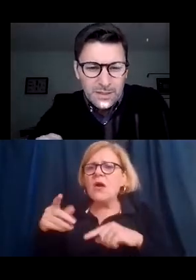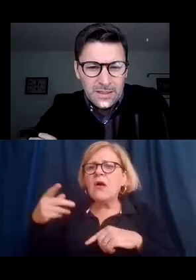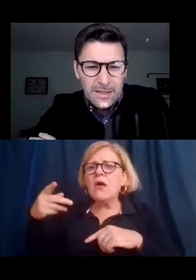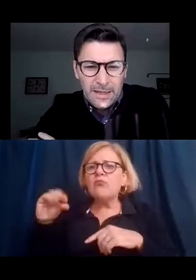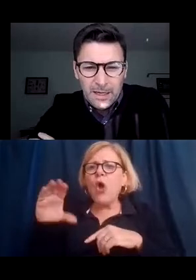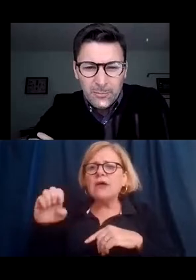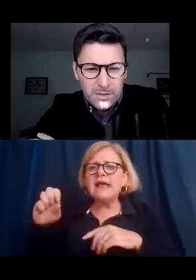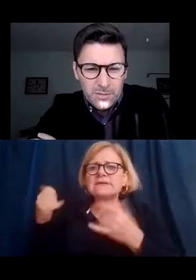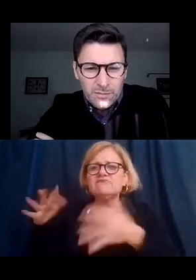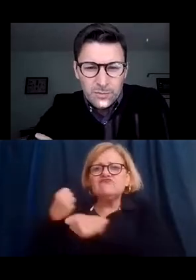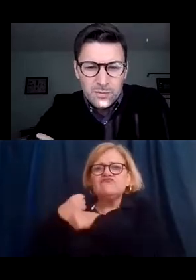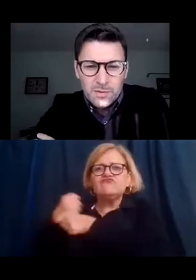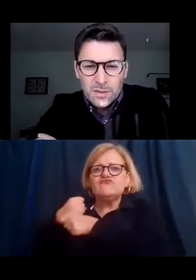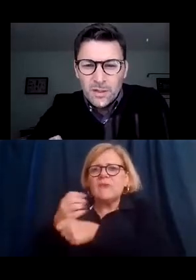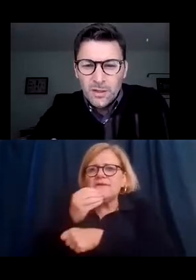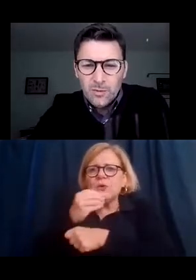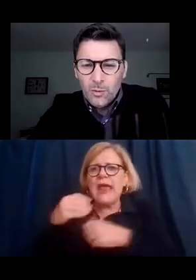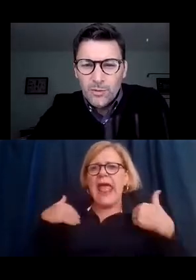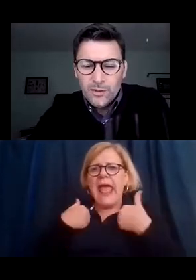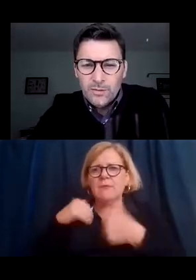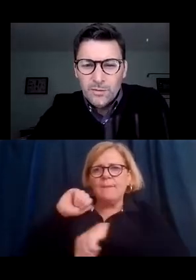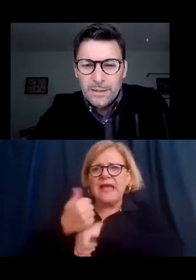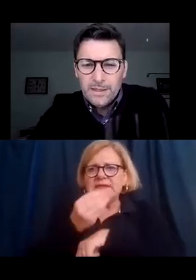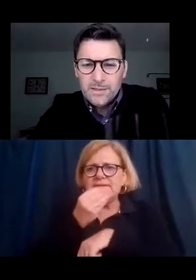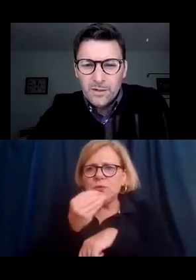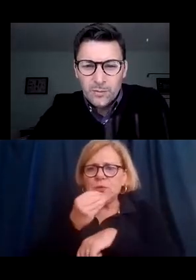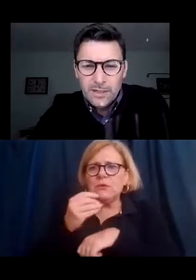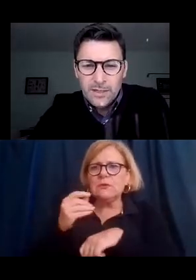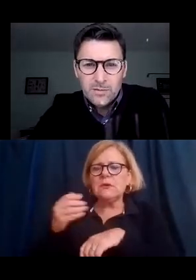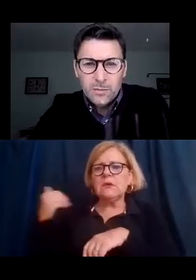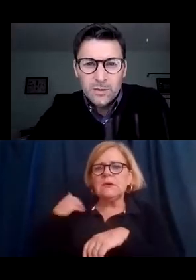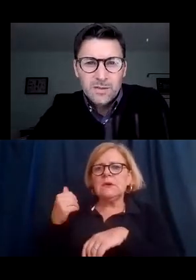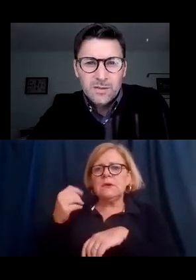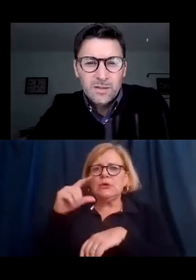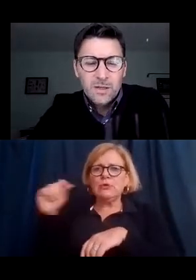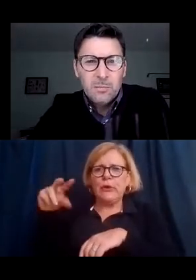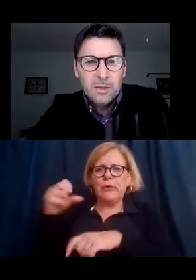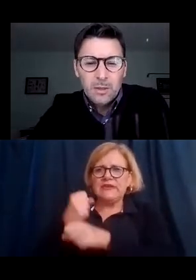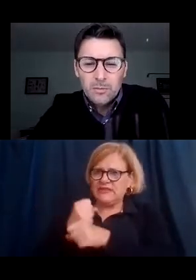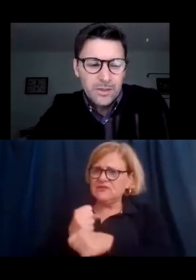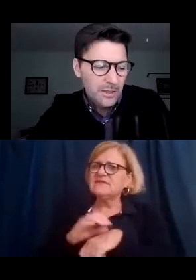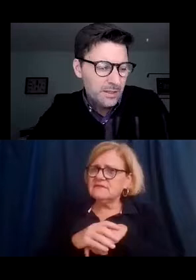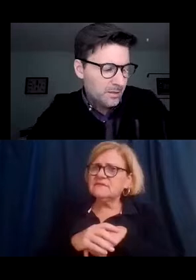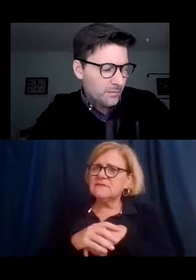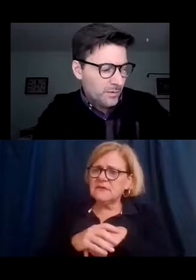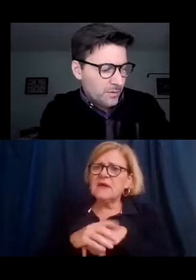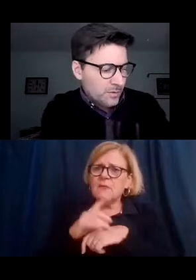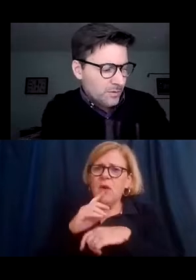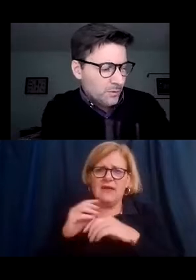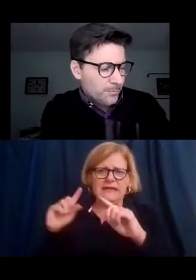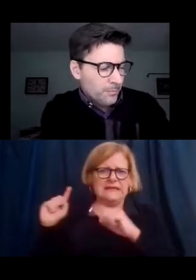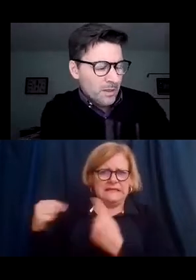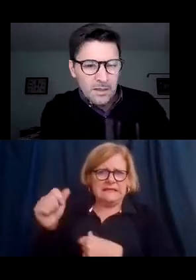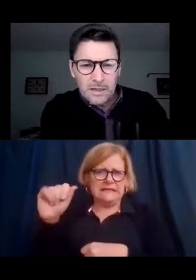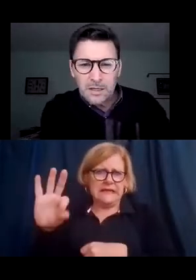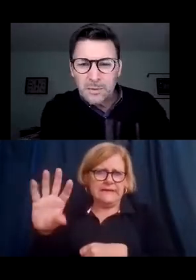foods and animal-based foods over the past several decades, really since probably the 1950s or